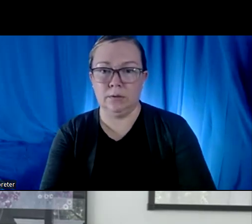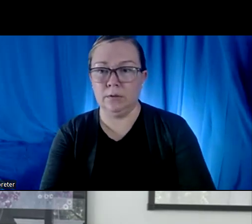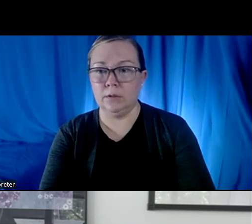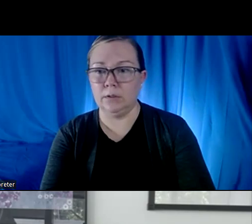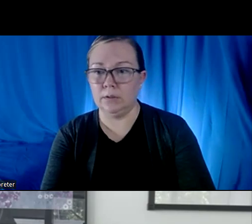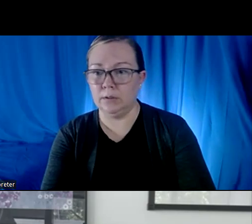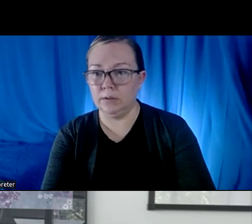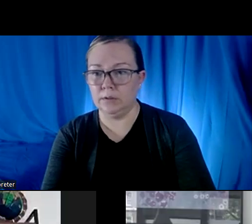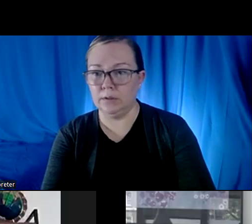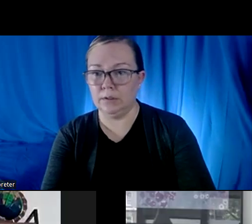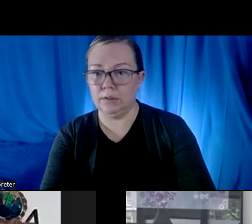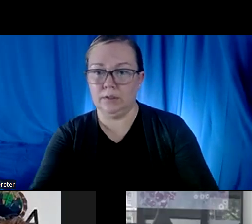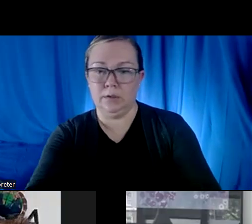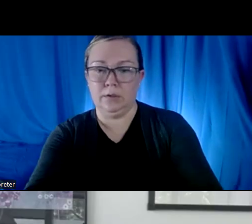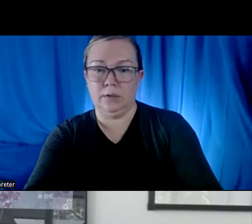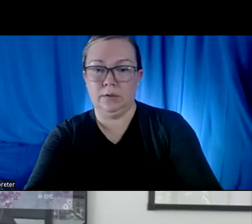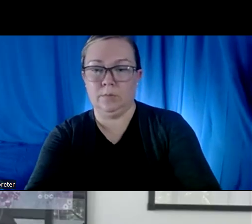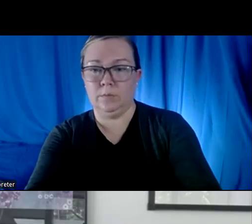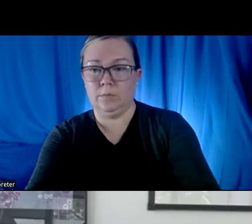Thank you.